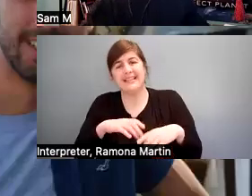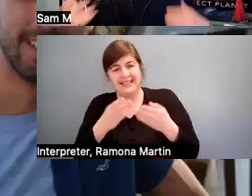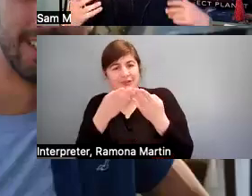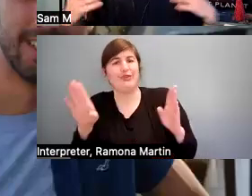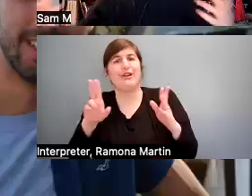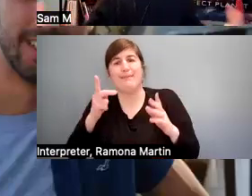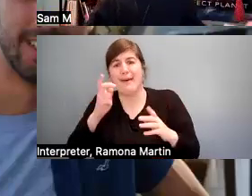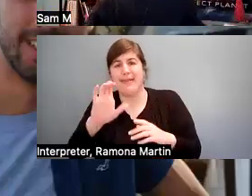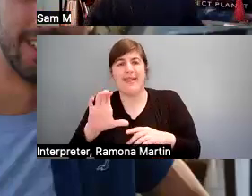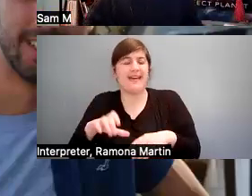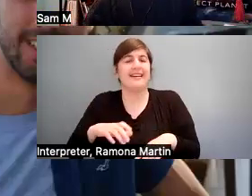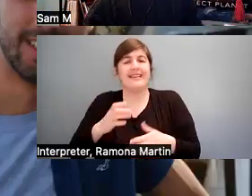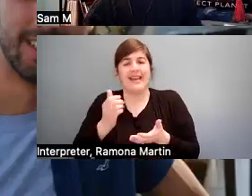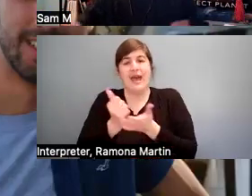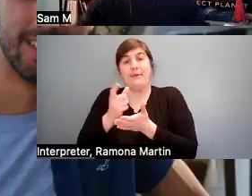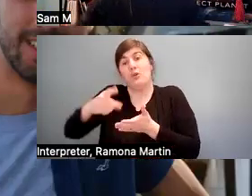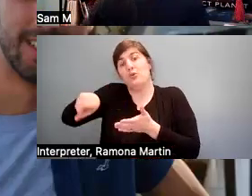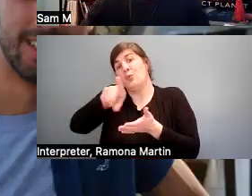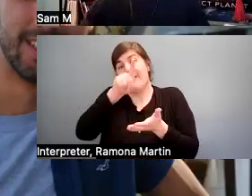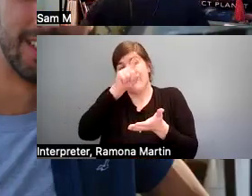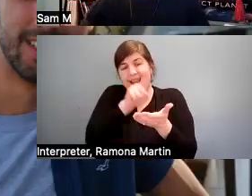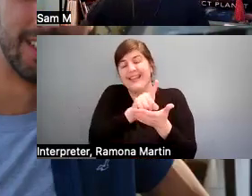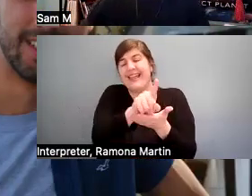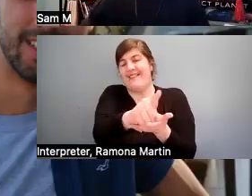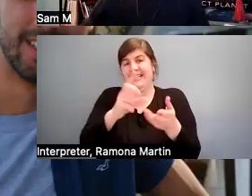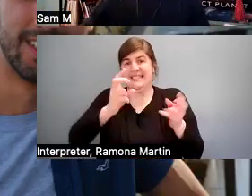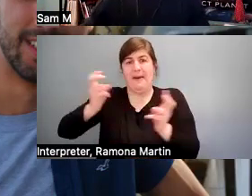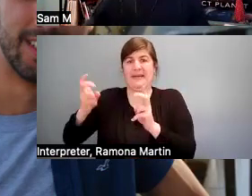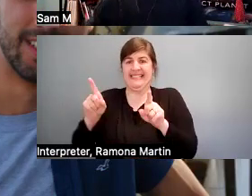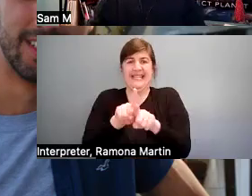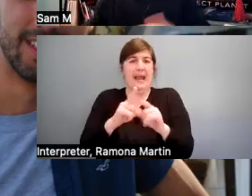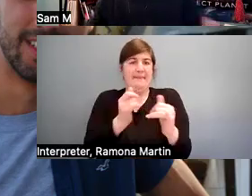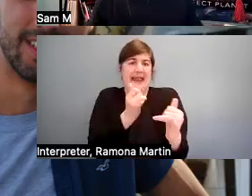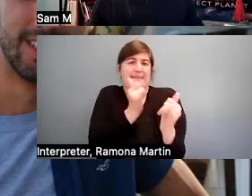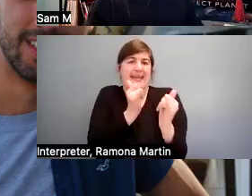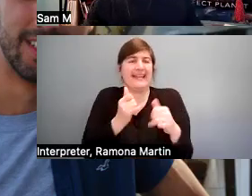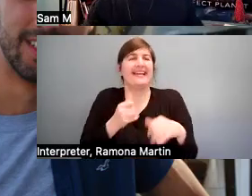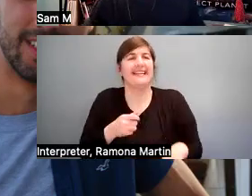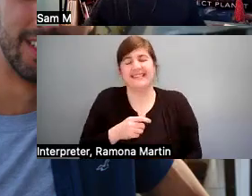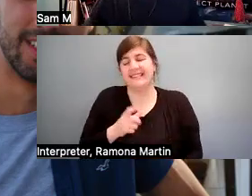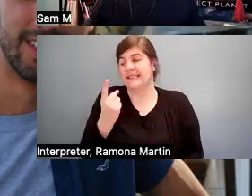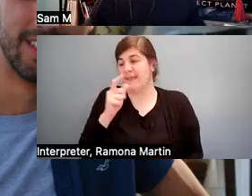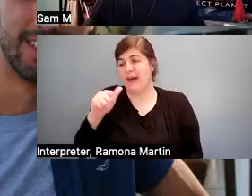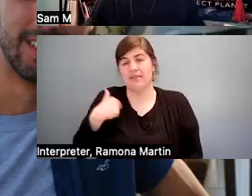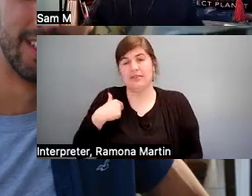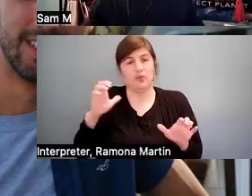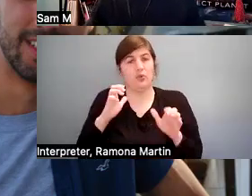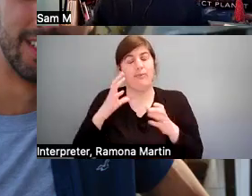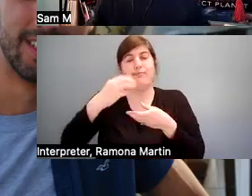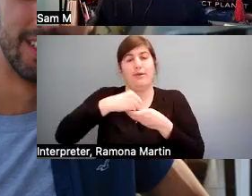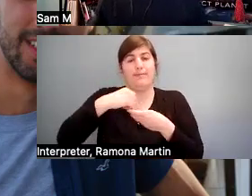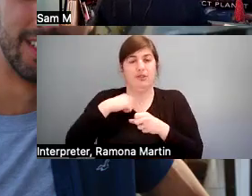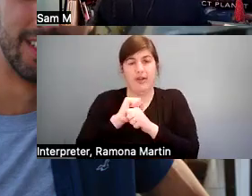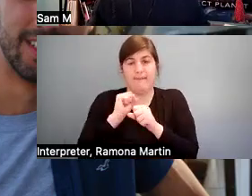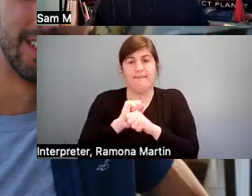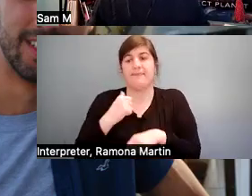and helping you fall in love with this subject as much as I do. Something else that I also do as part of my job, I'm also an